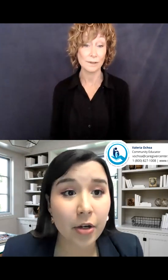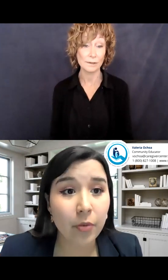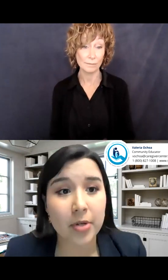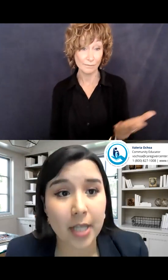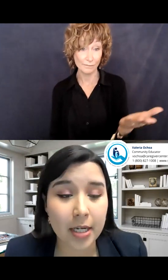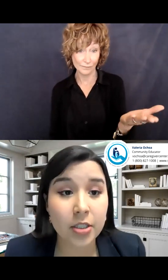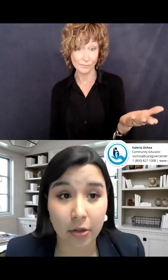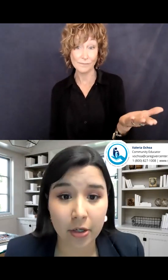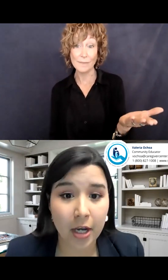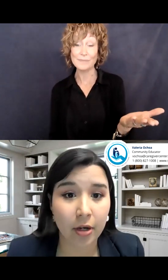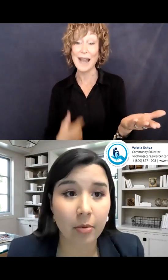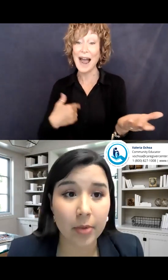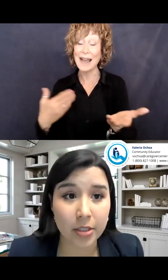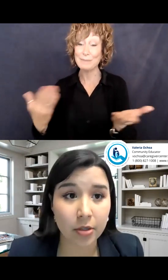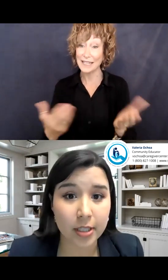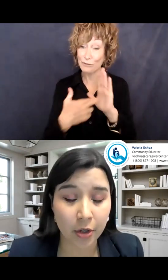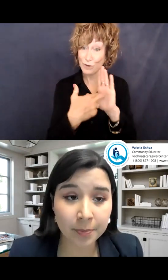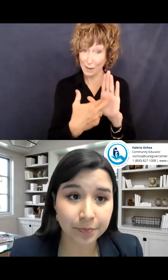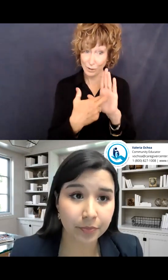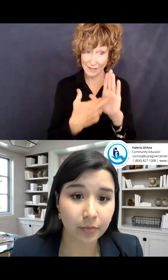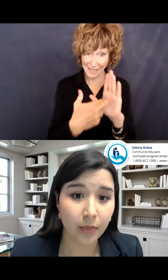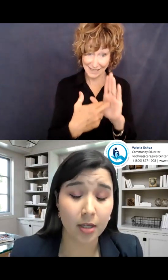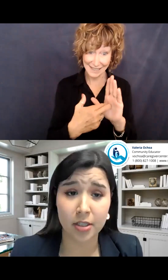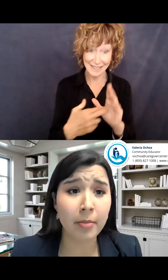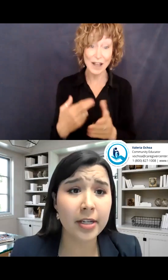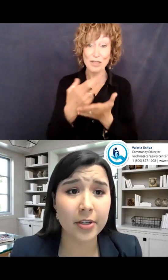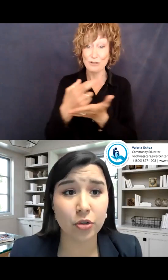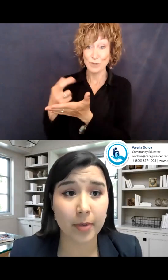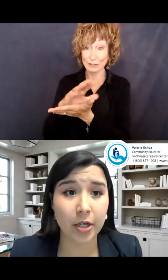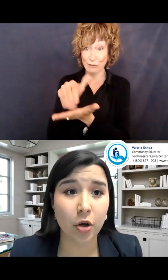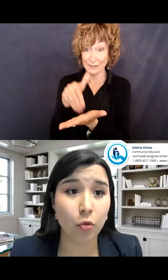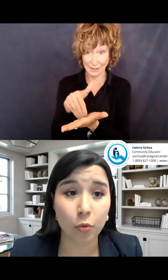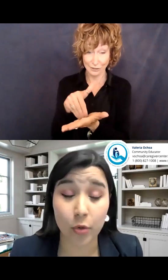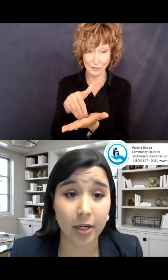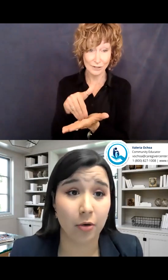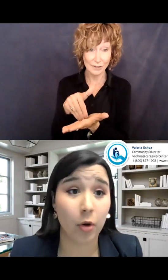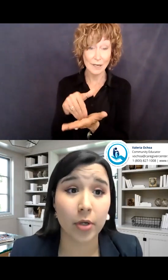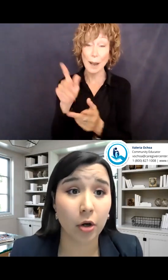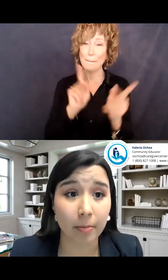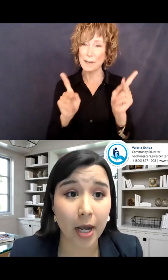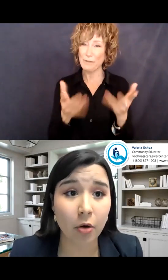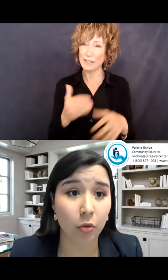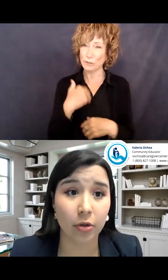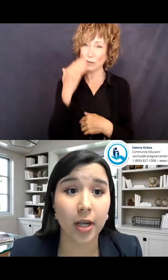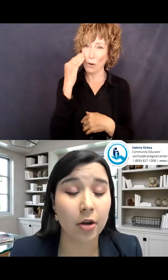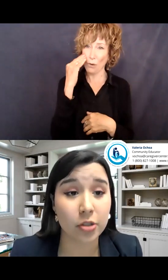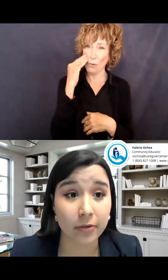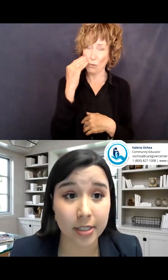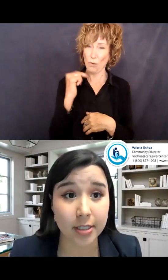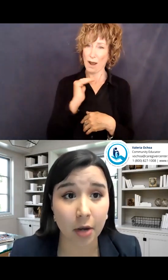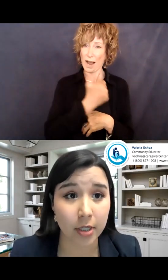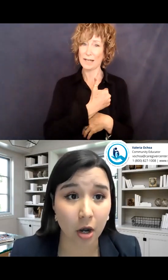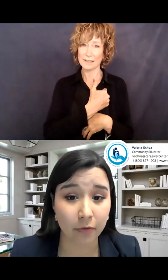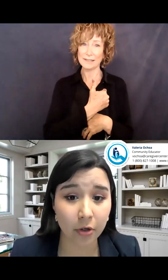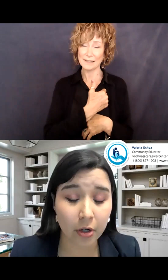I'm here representing Southern Caregiver Resource Center. Some individuals may know who we are, what we are about, or the kind of